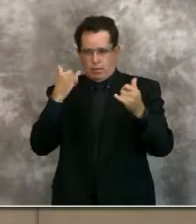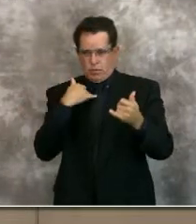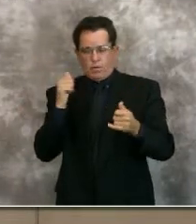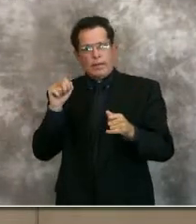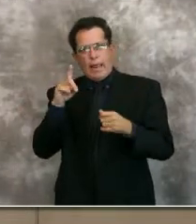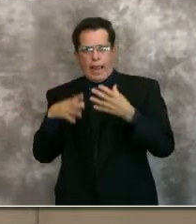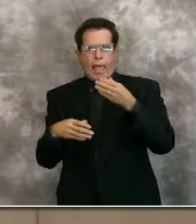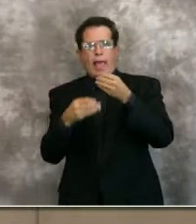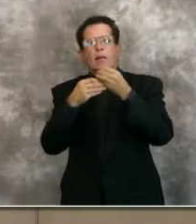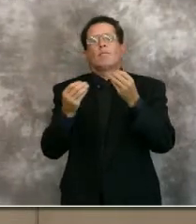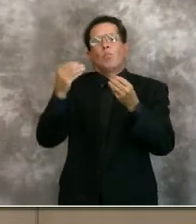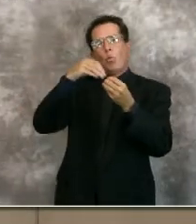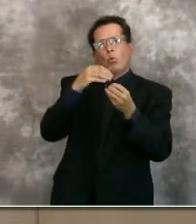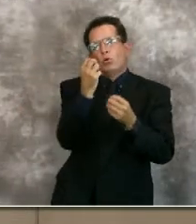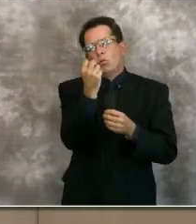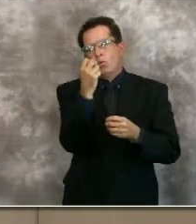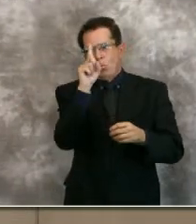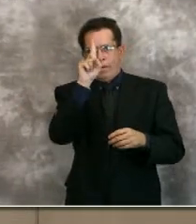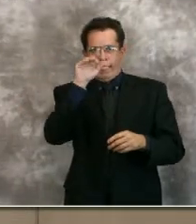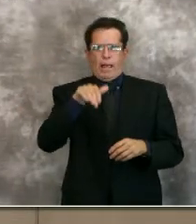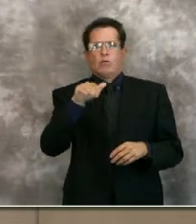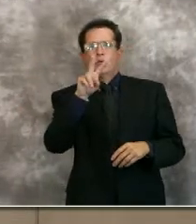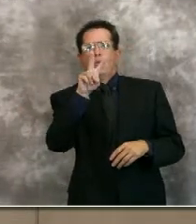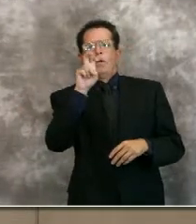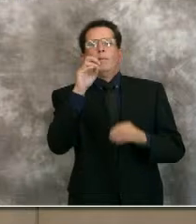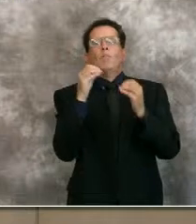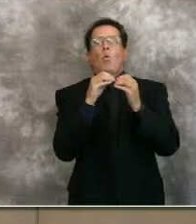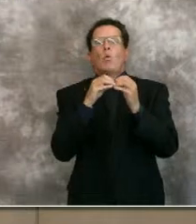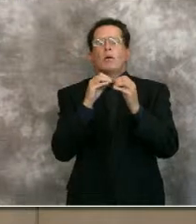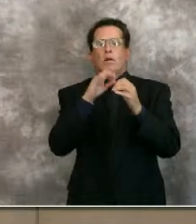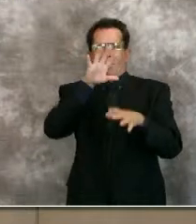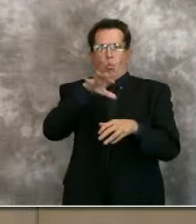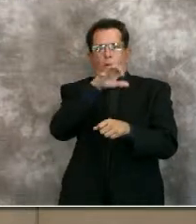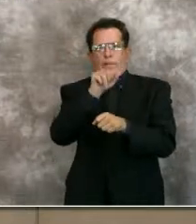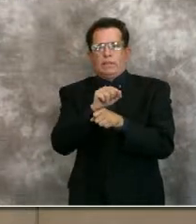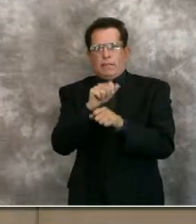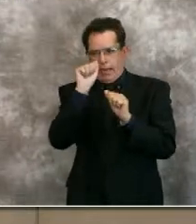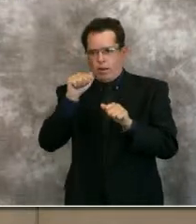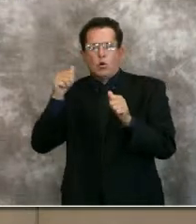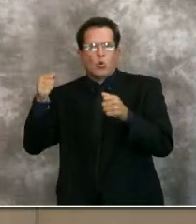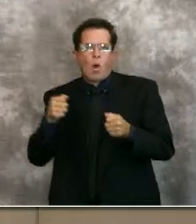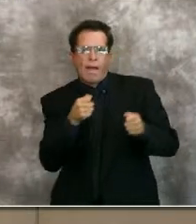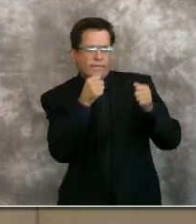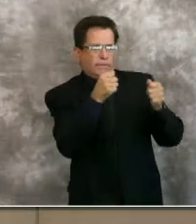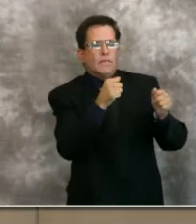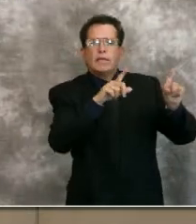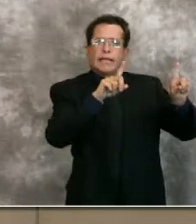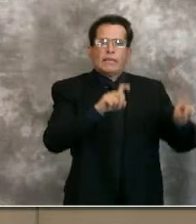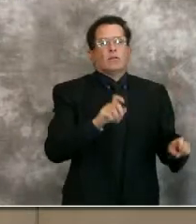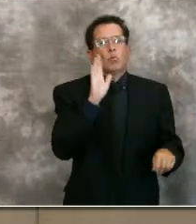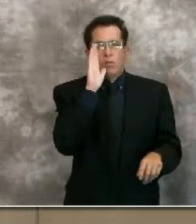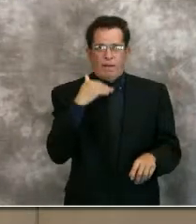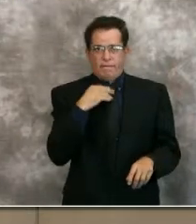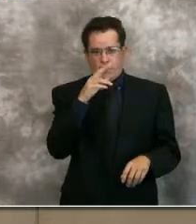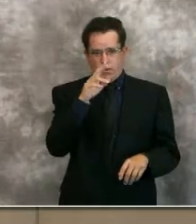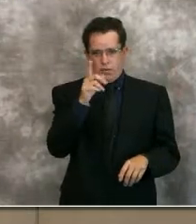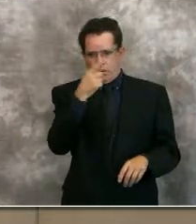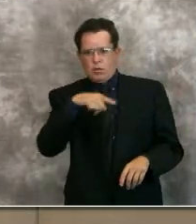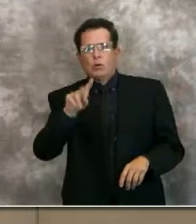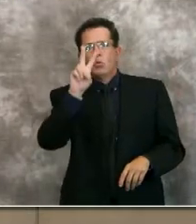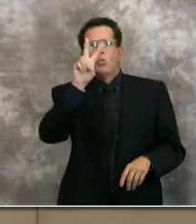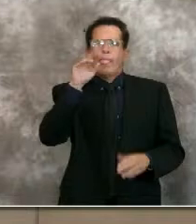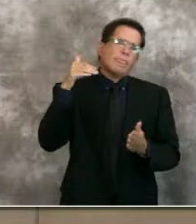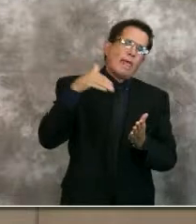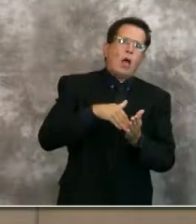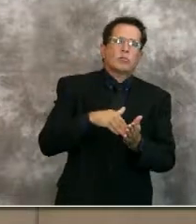1,200 more testing appointments for our drive-up sites this week. There'll be 2,000 more next week.